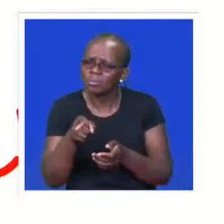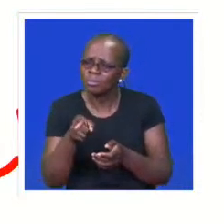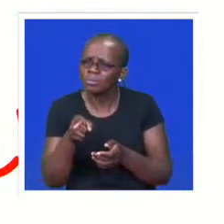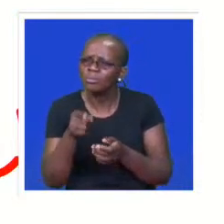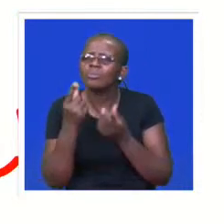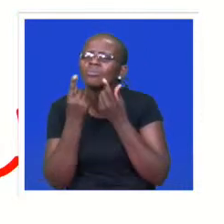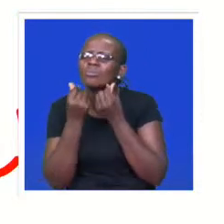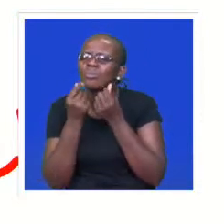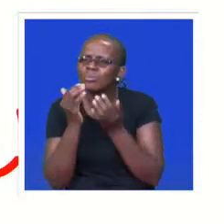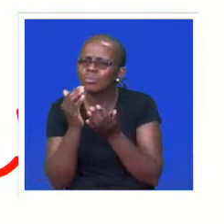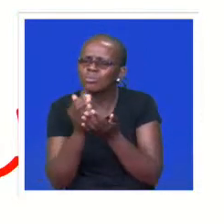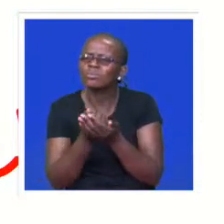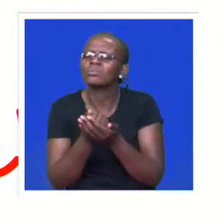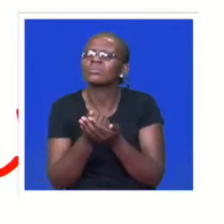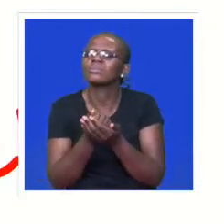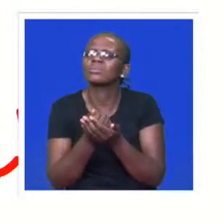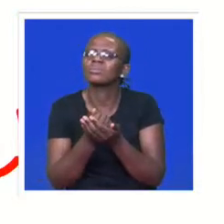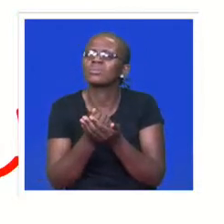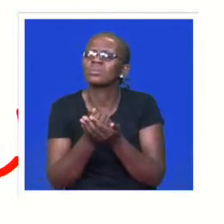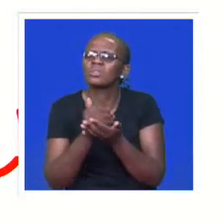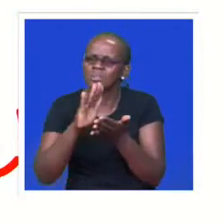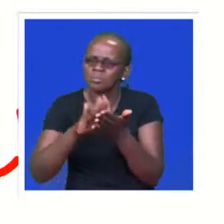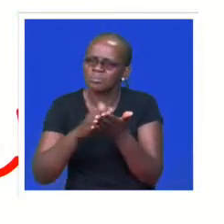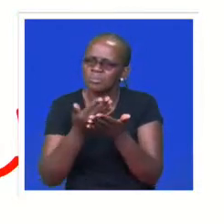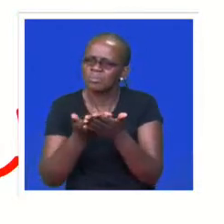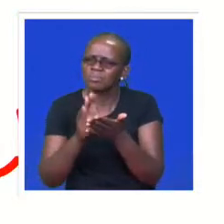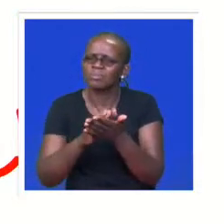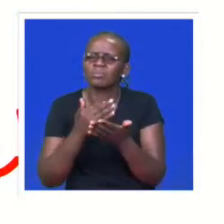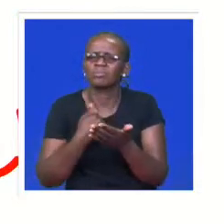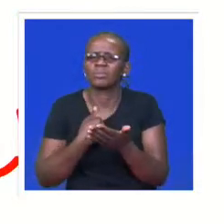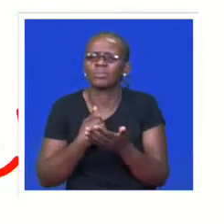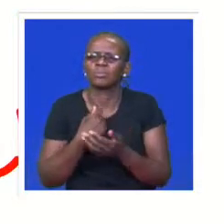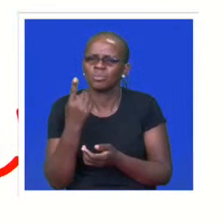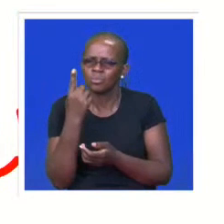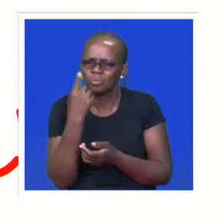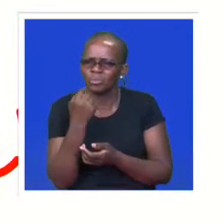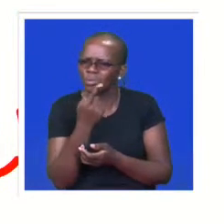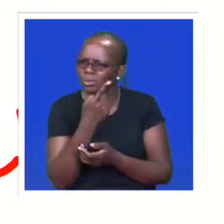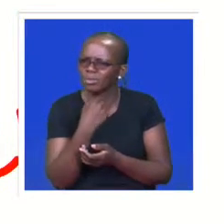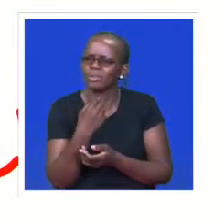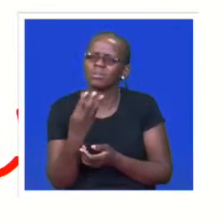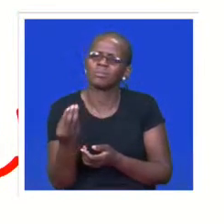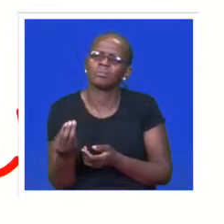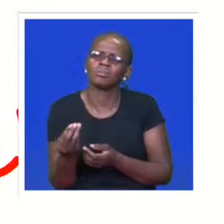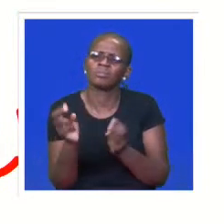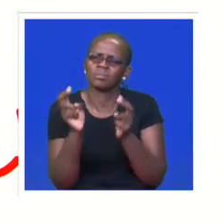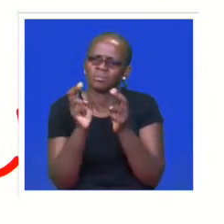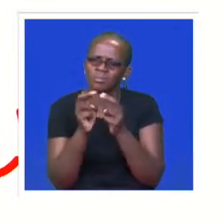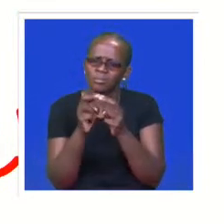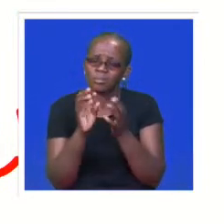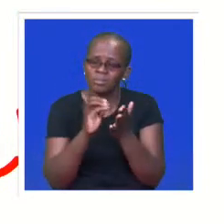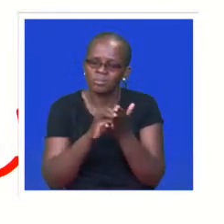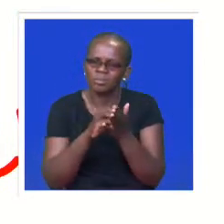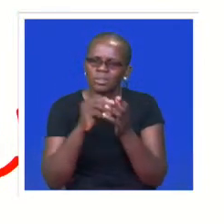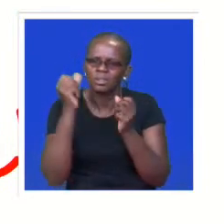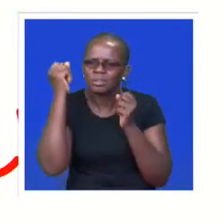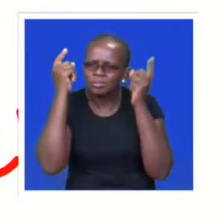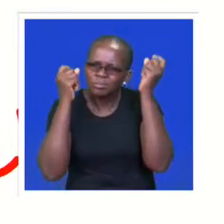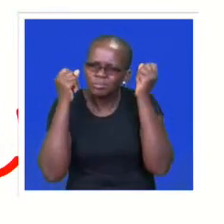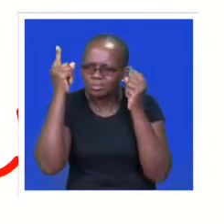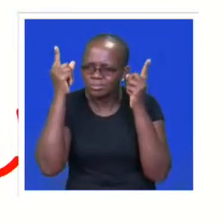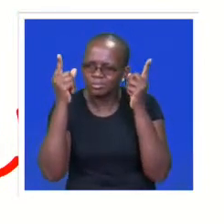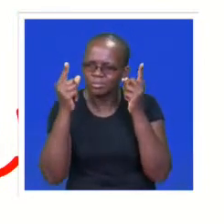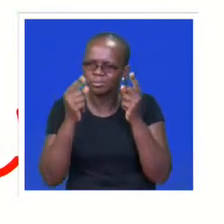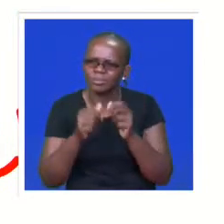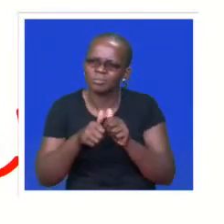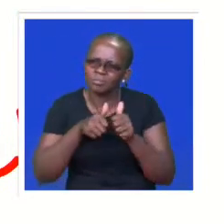cried. Suddenly, Little Mouse had an idea. She ran to her